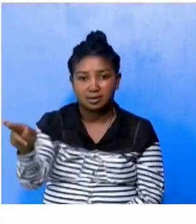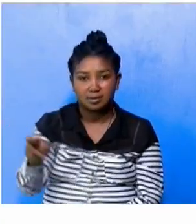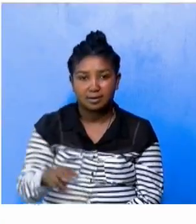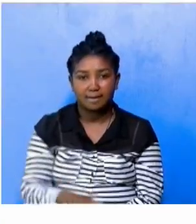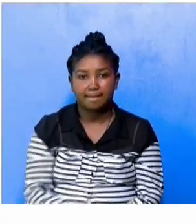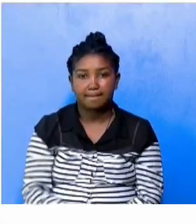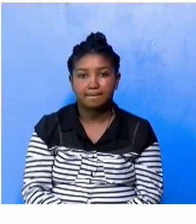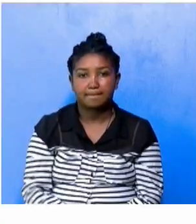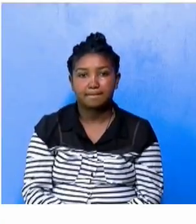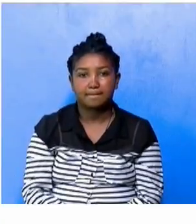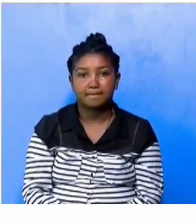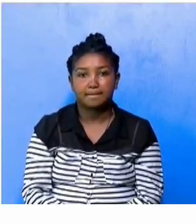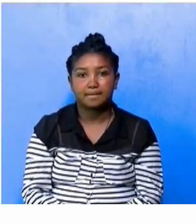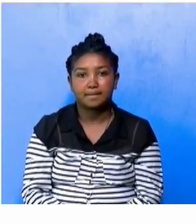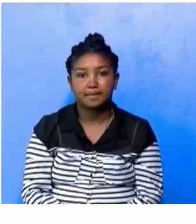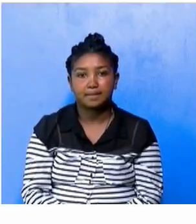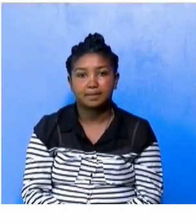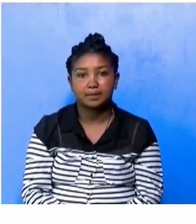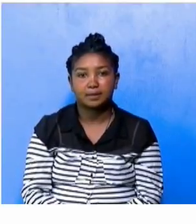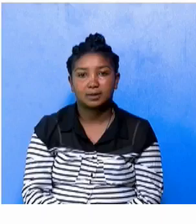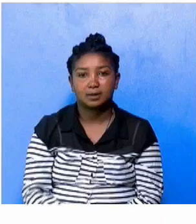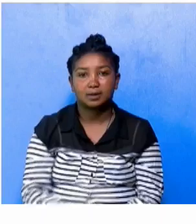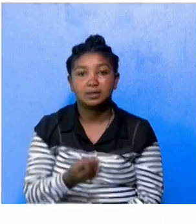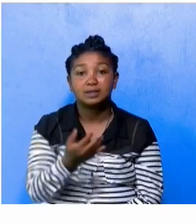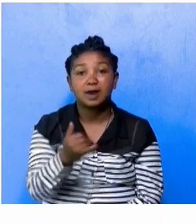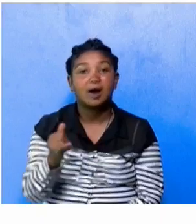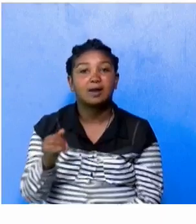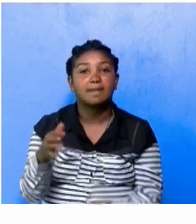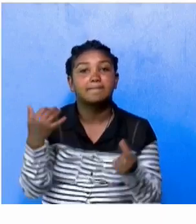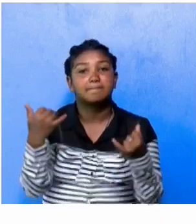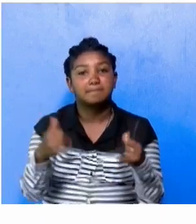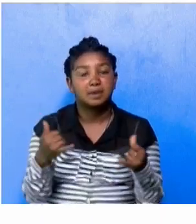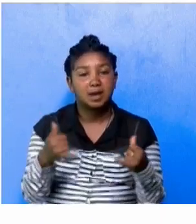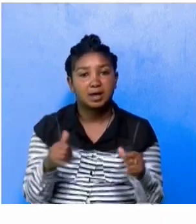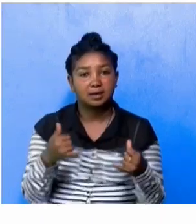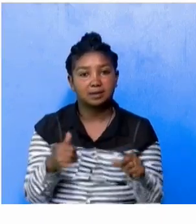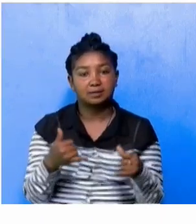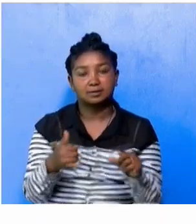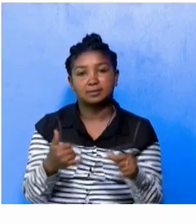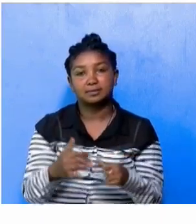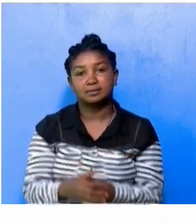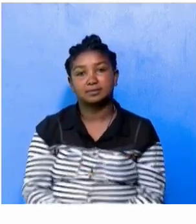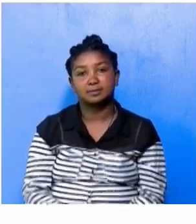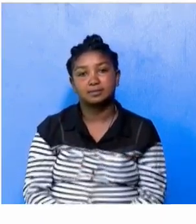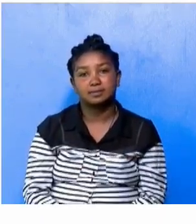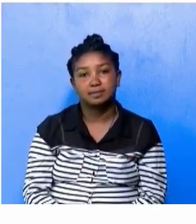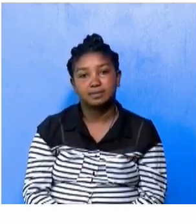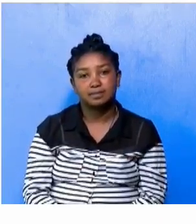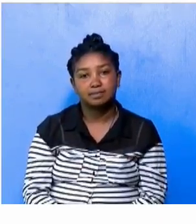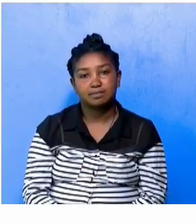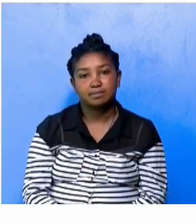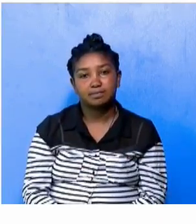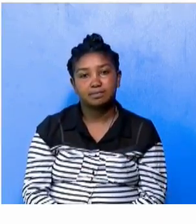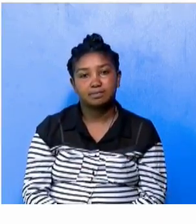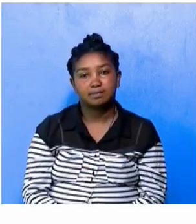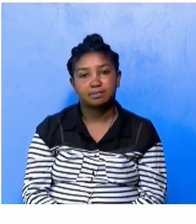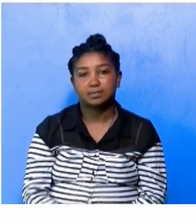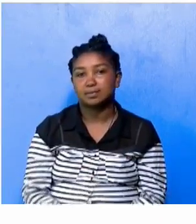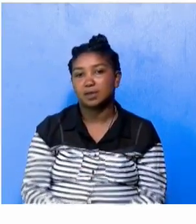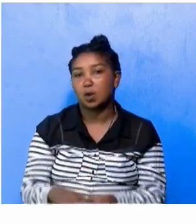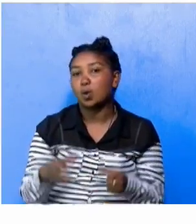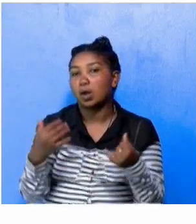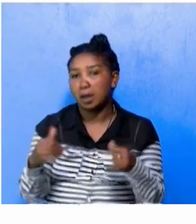playing They are playing